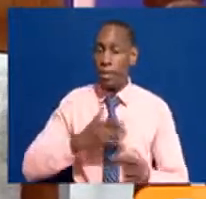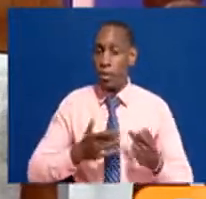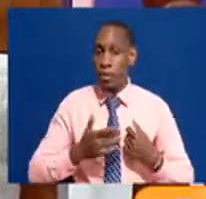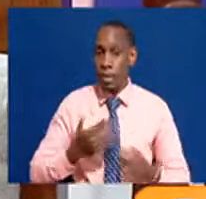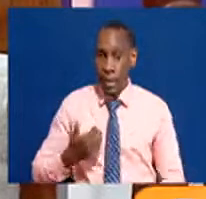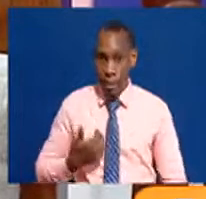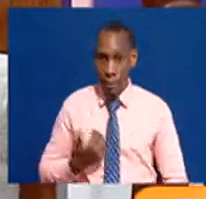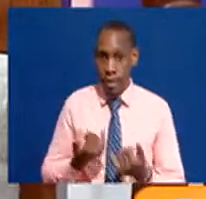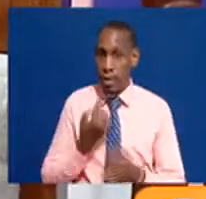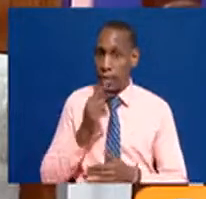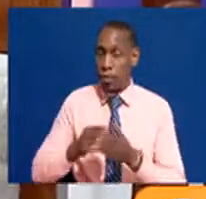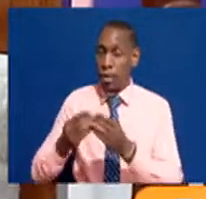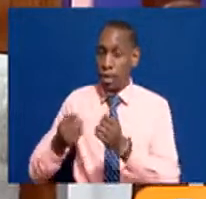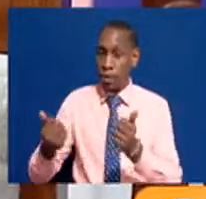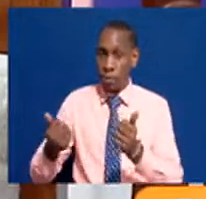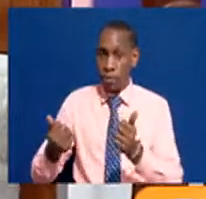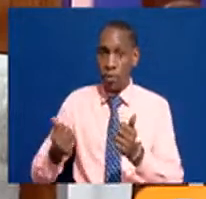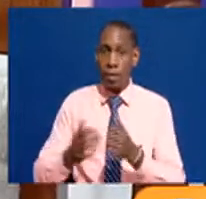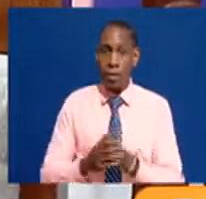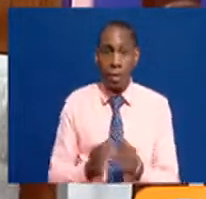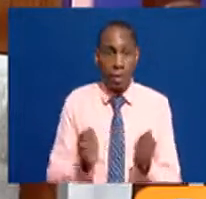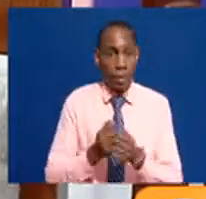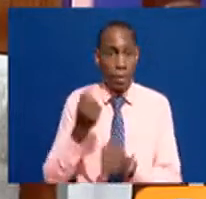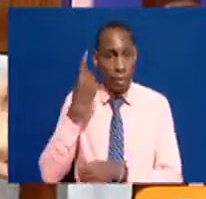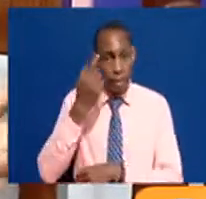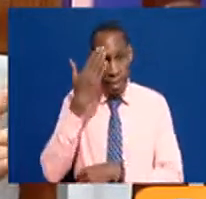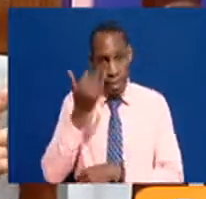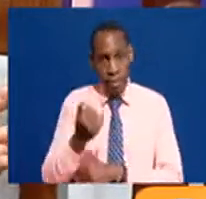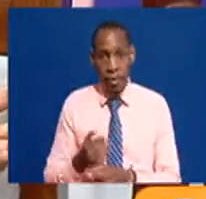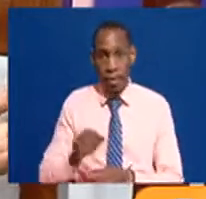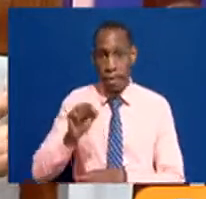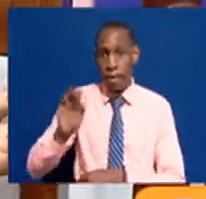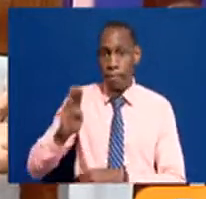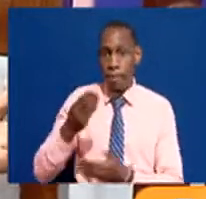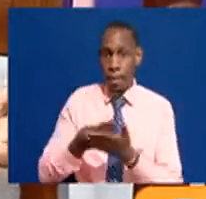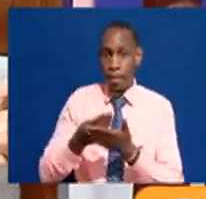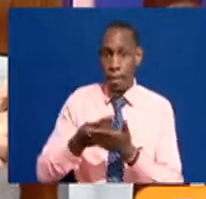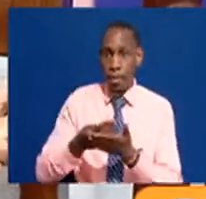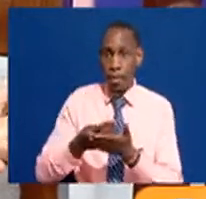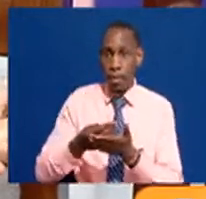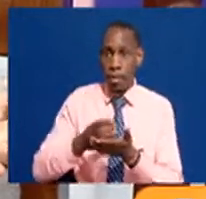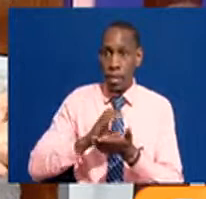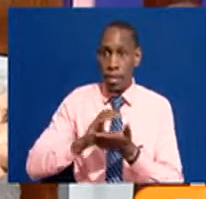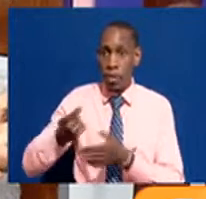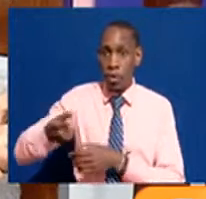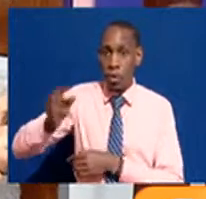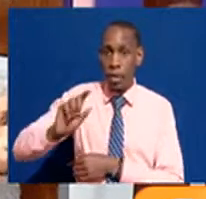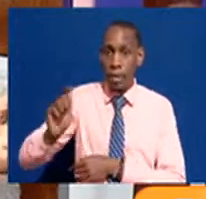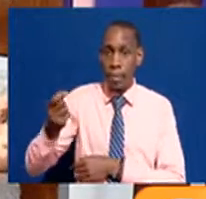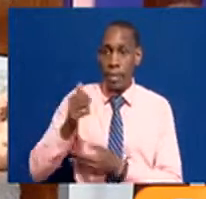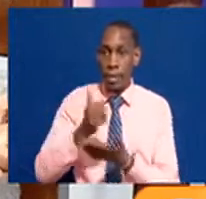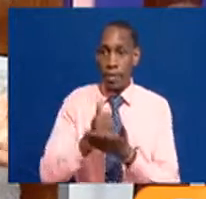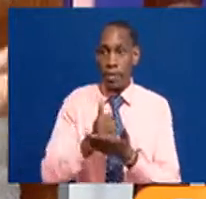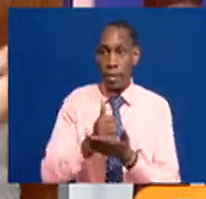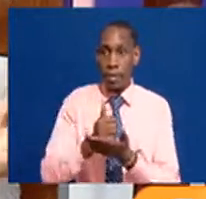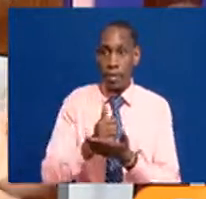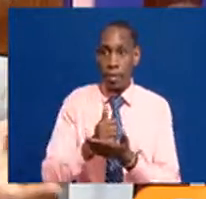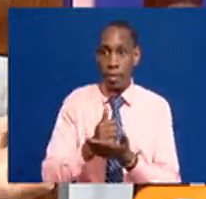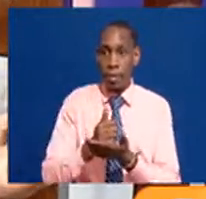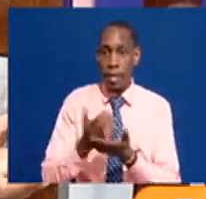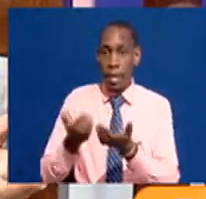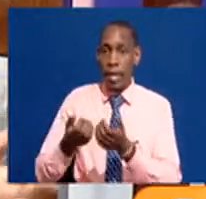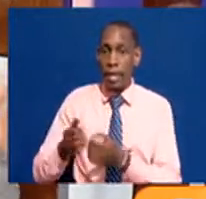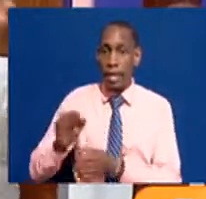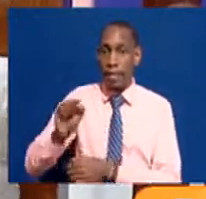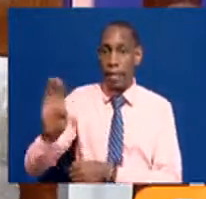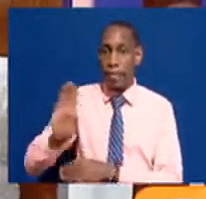So we're saying deal with this. You know, I can't understand why 5 billion shillings is going to run to increase the president's office. He doesn't need